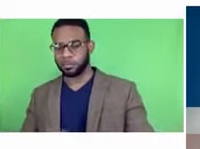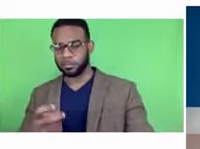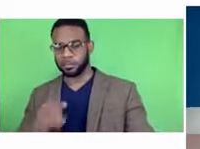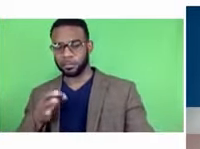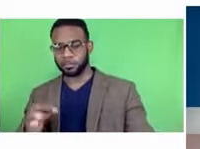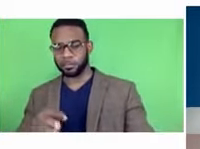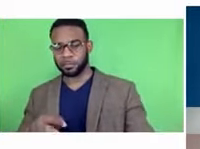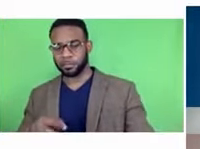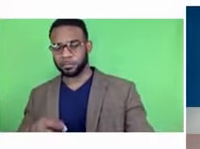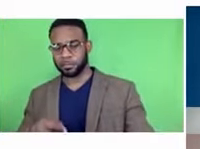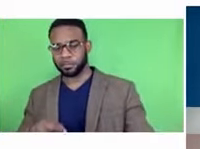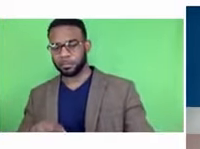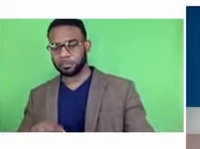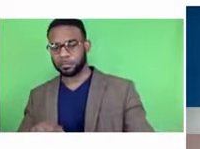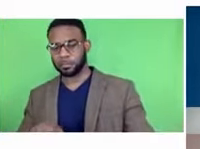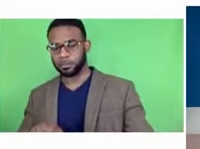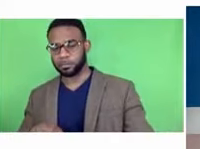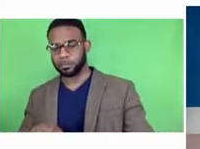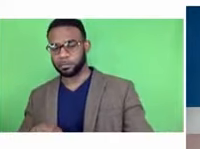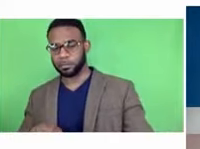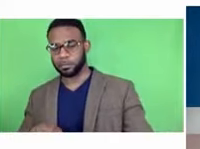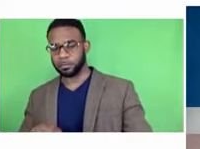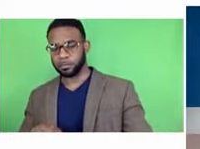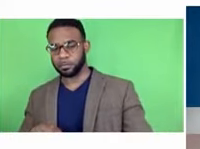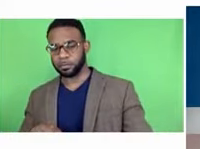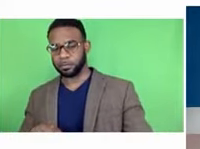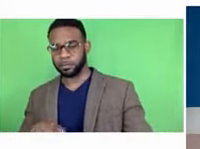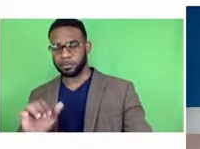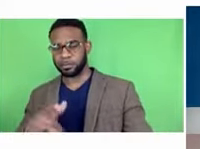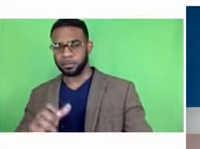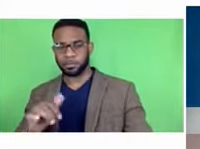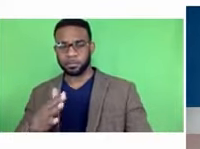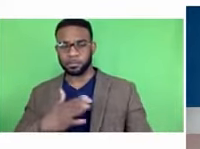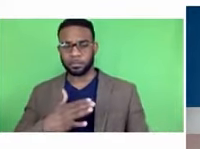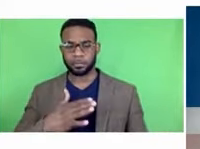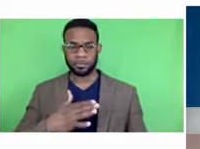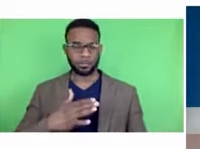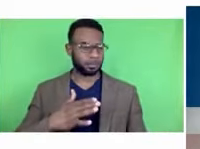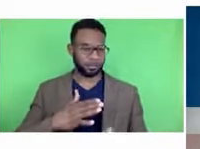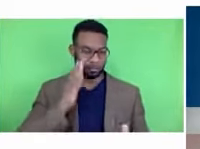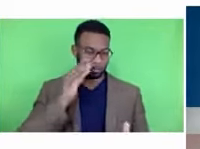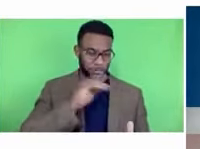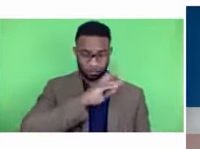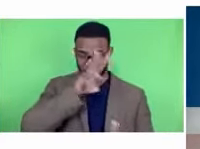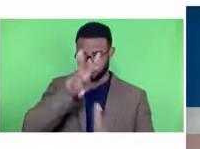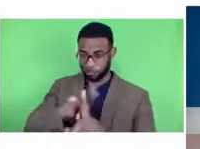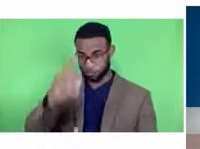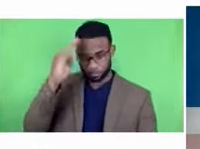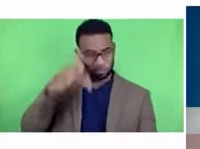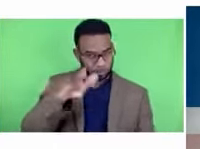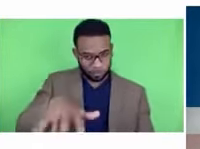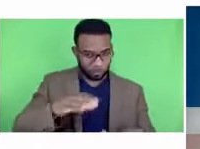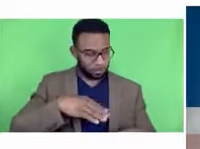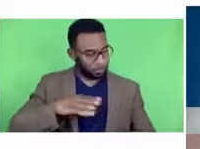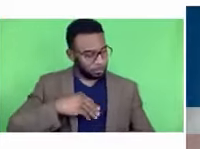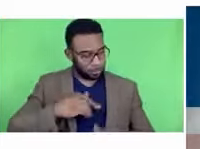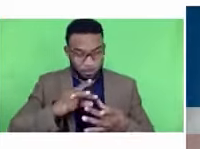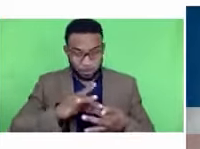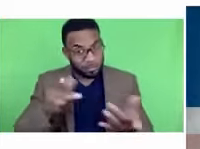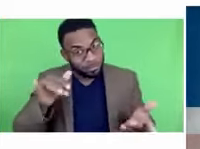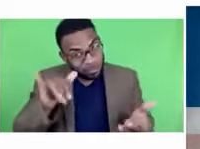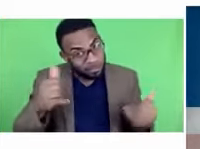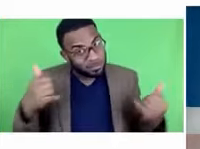an experience-based component. I can't take what I've experienced and put directly in their head. They got to take my word for it. And that's the